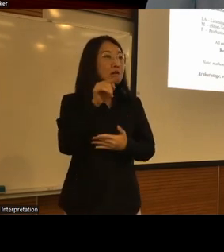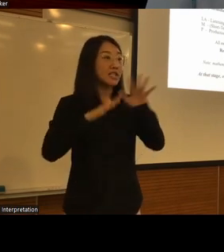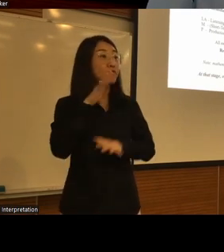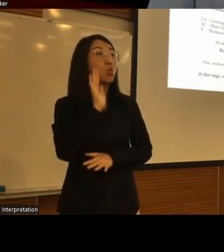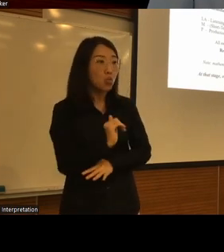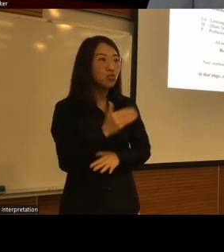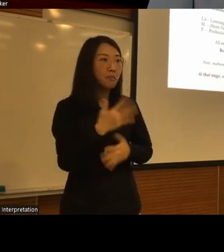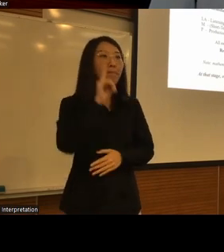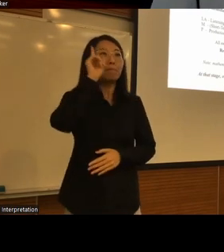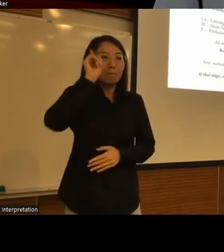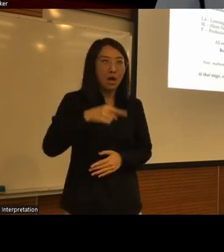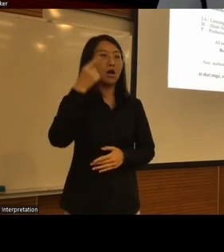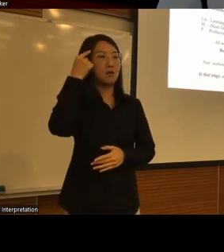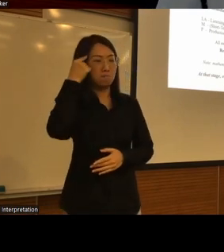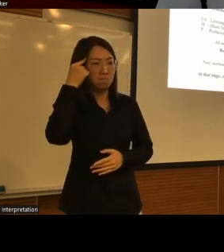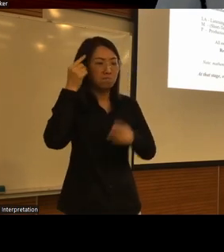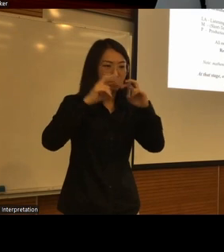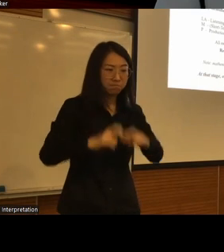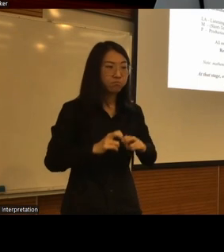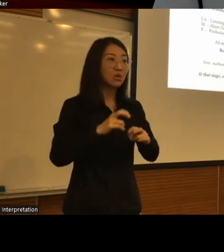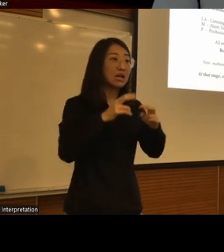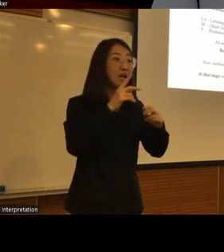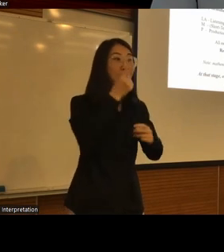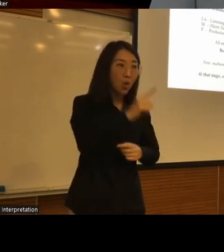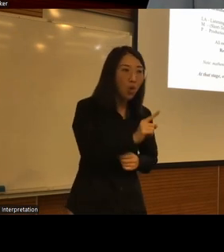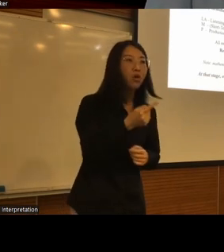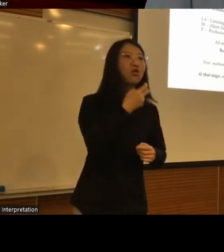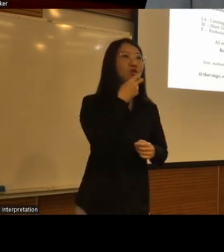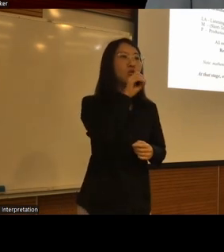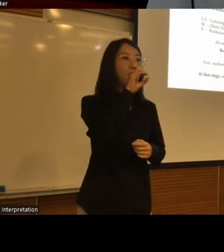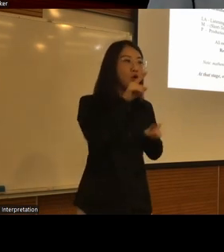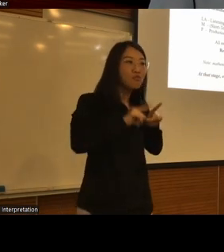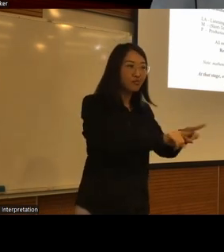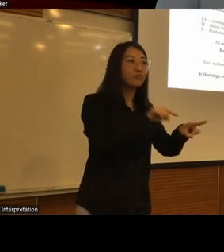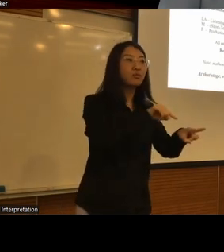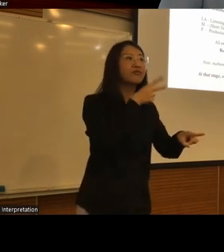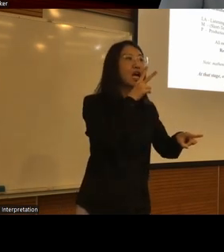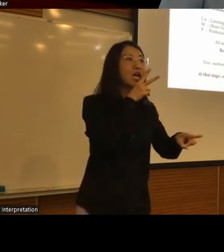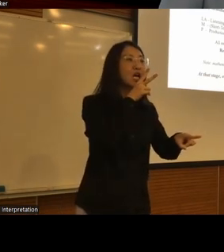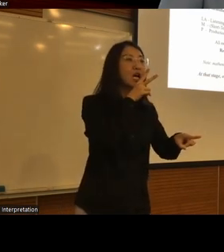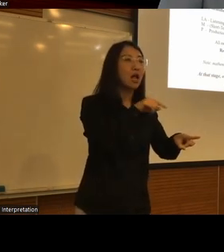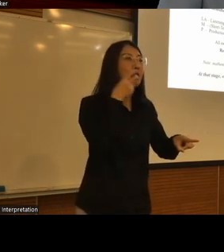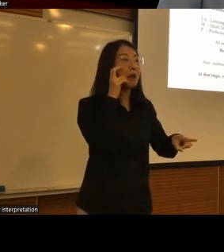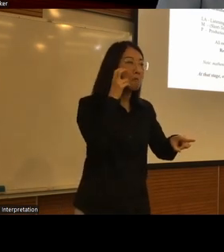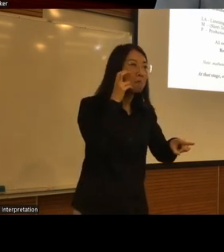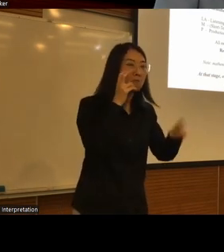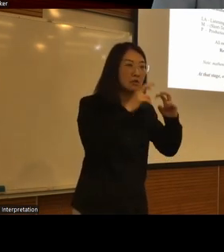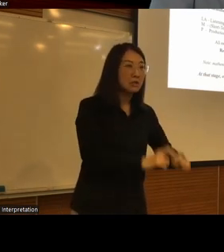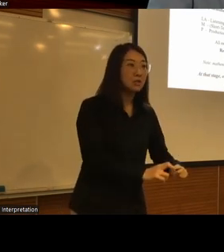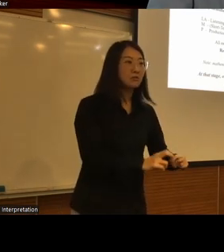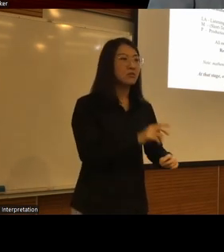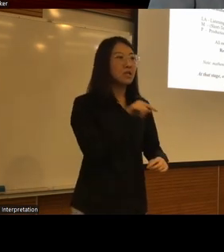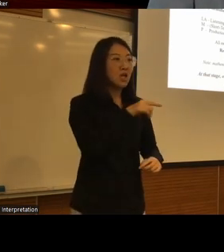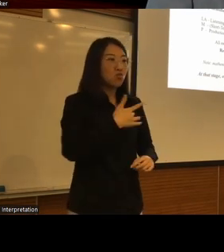structuring conceptually simultaneous interpreting as a set of functional operations. What I